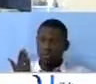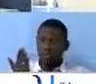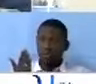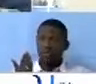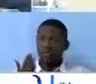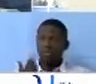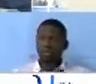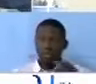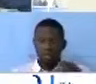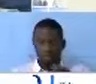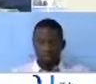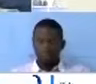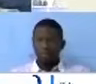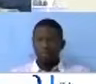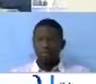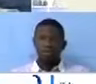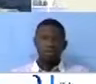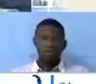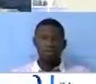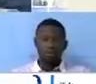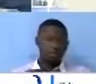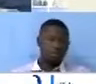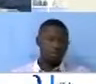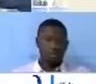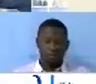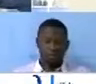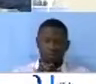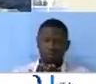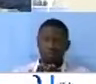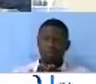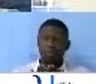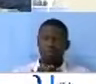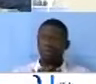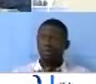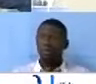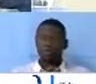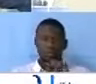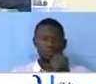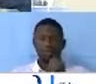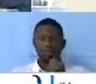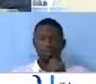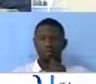these documents, because it will be difficult to manage these documents.